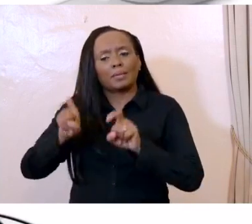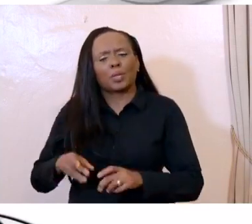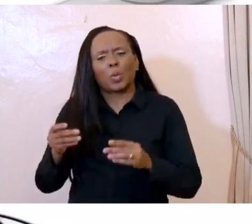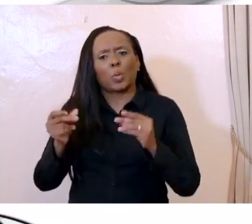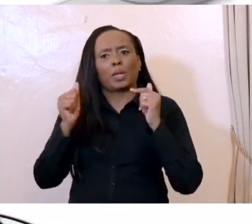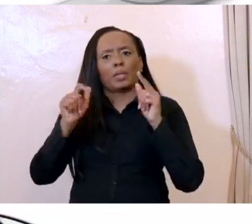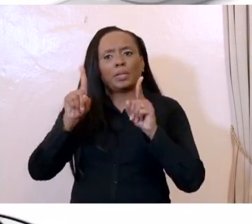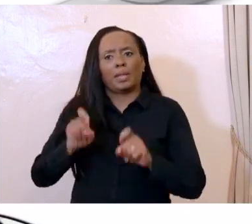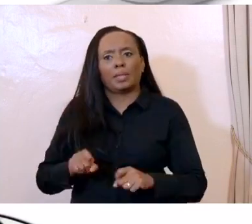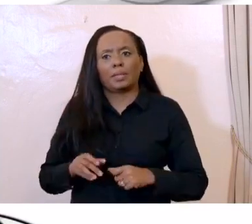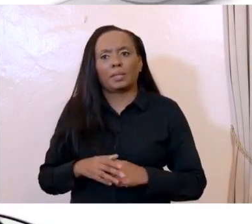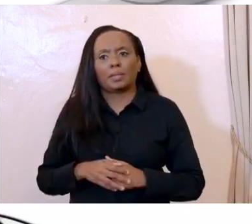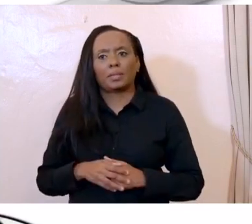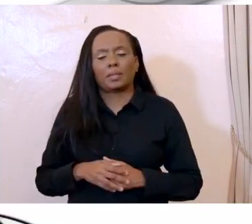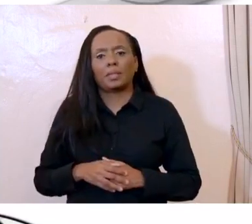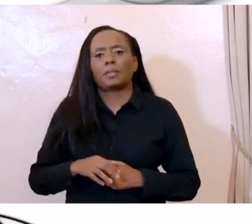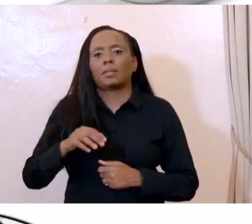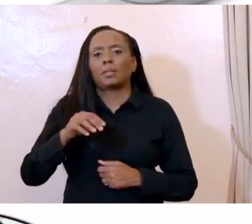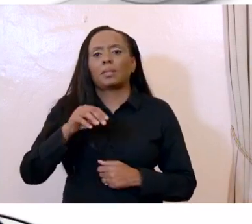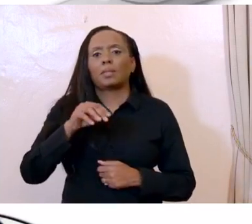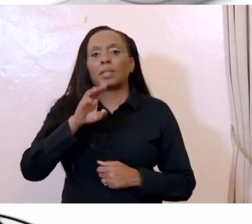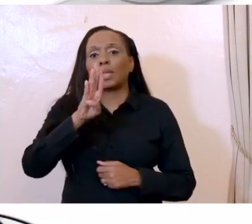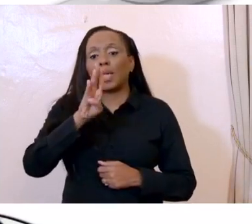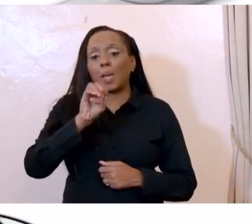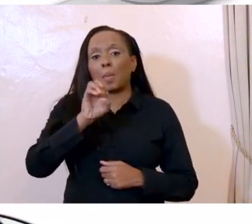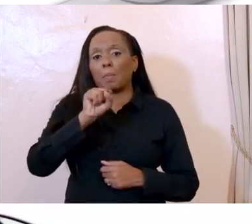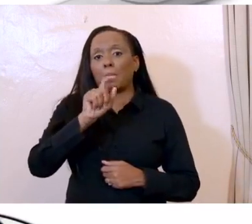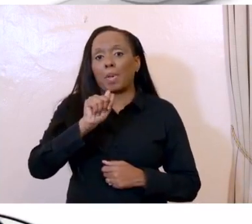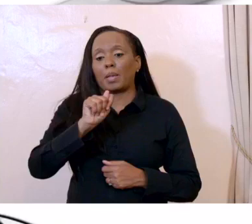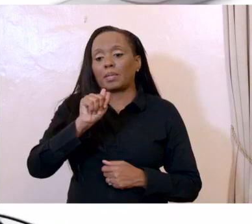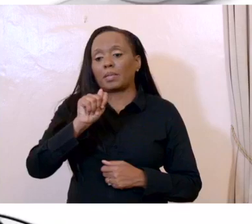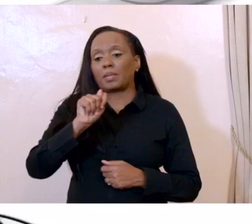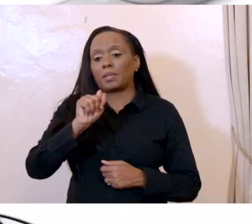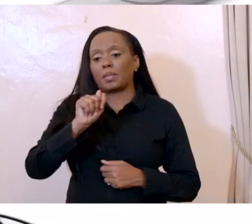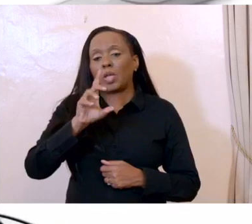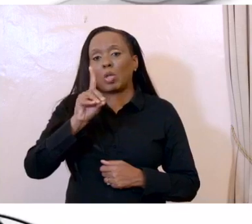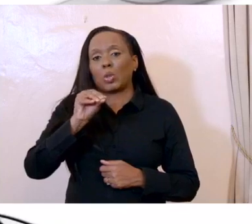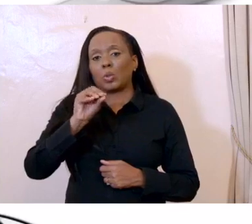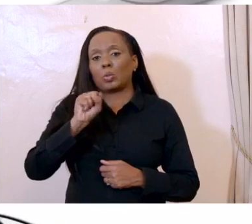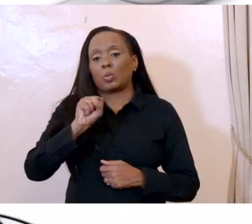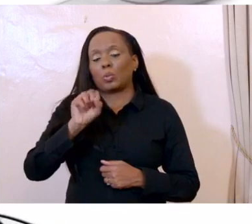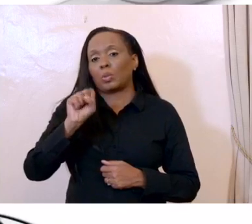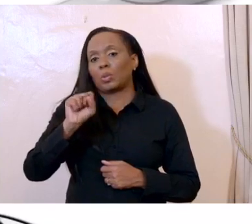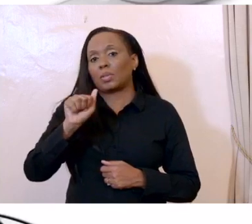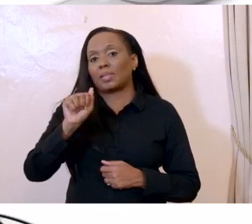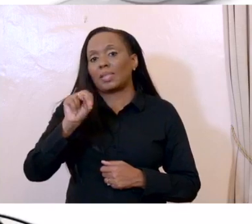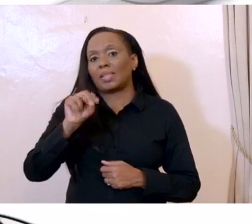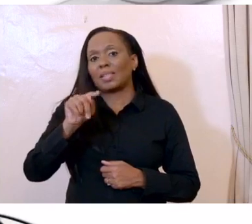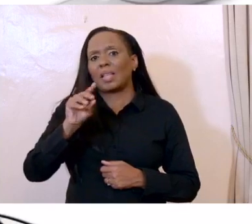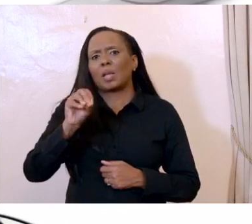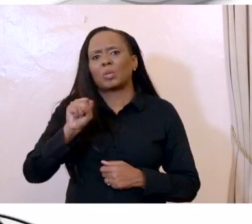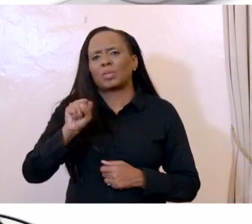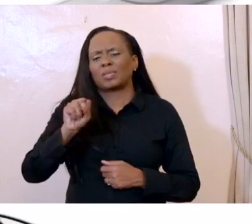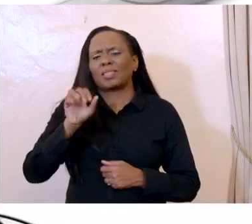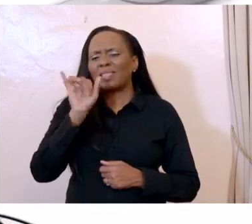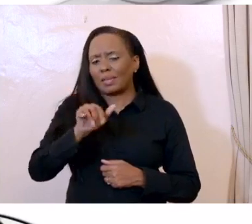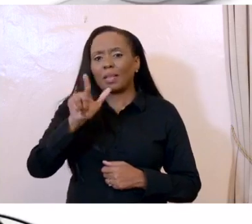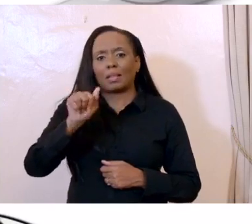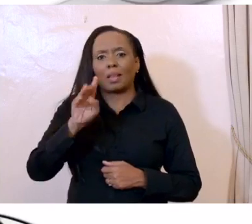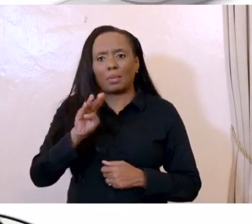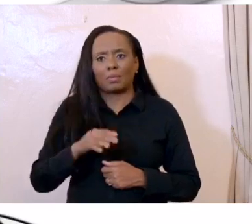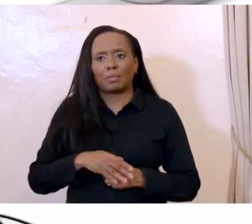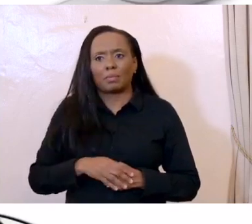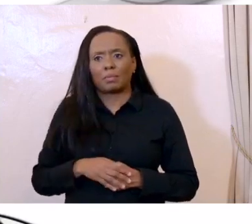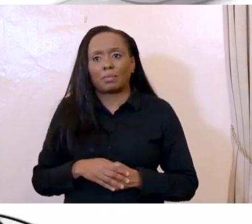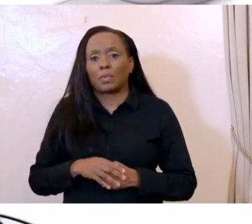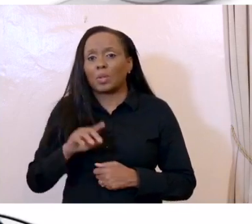Best Dos Santos can only do so much. Is there a likelihood that the possibility of using the University